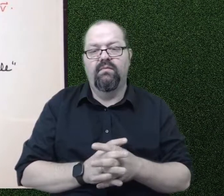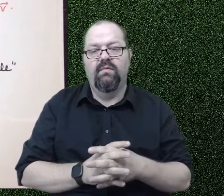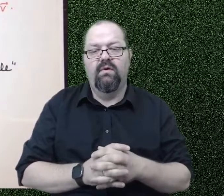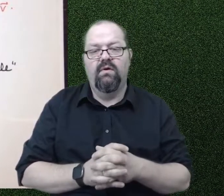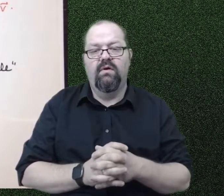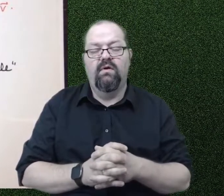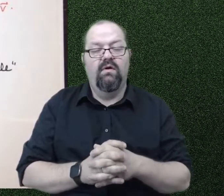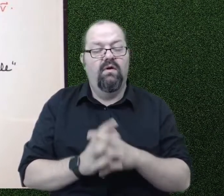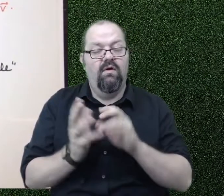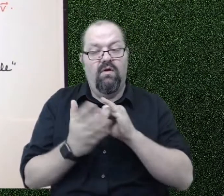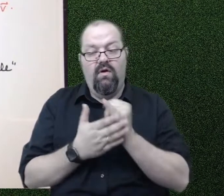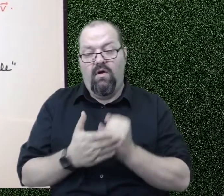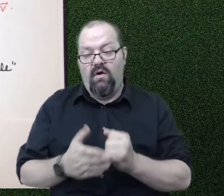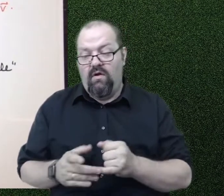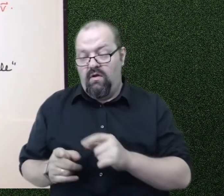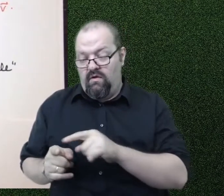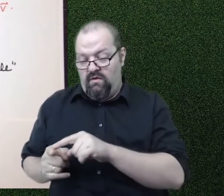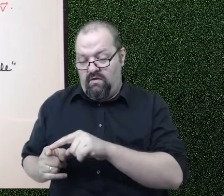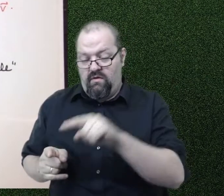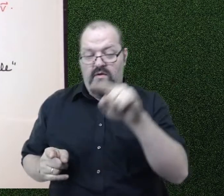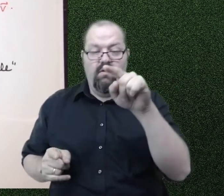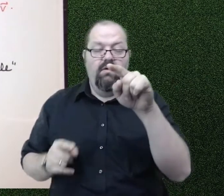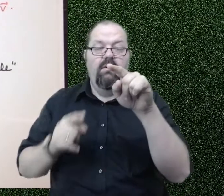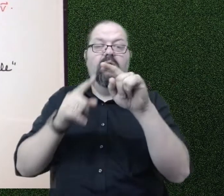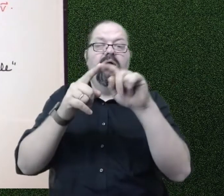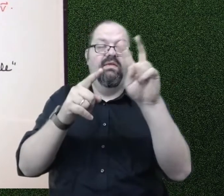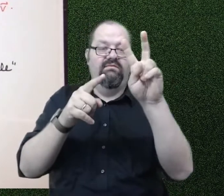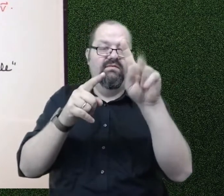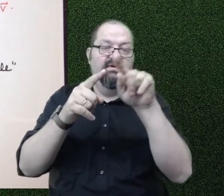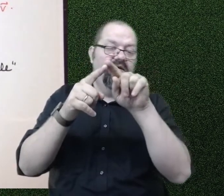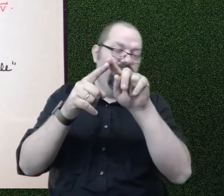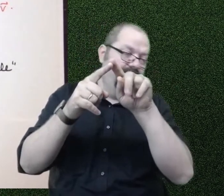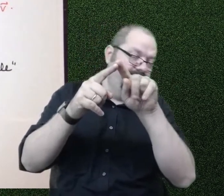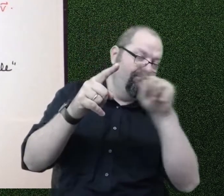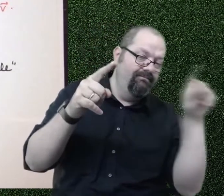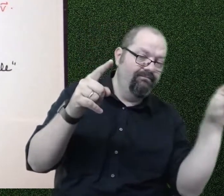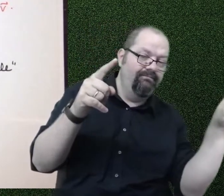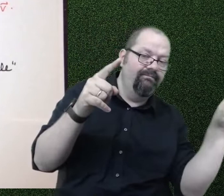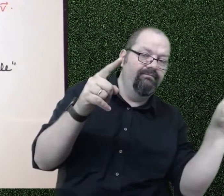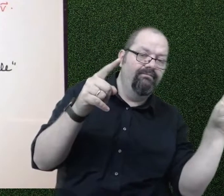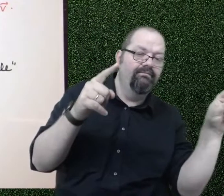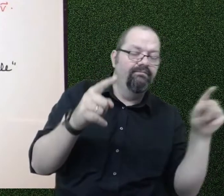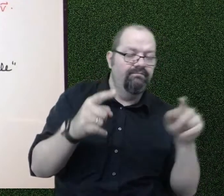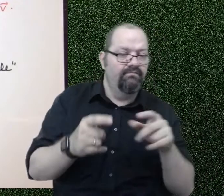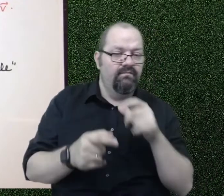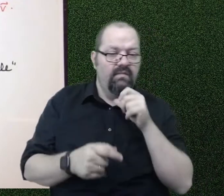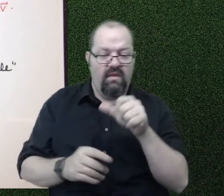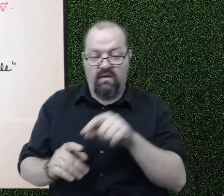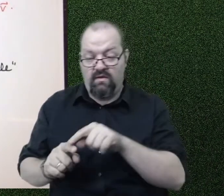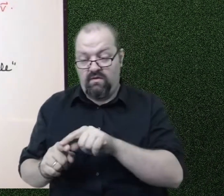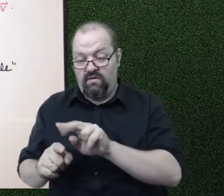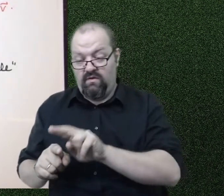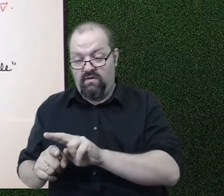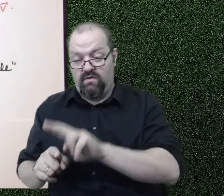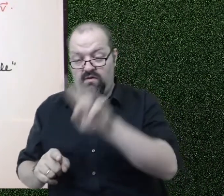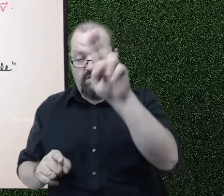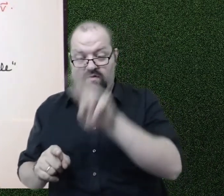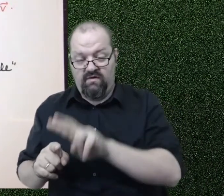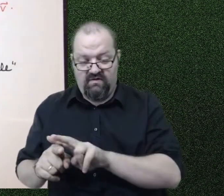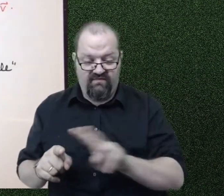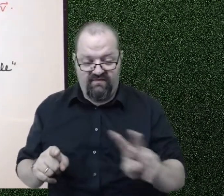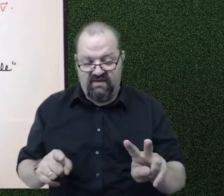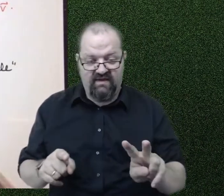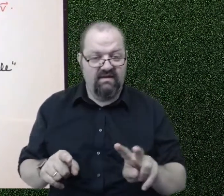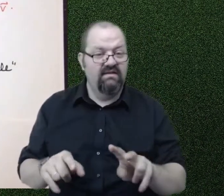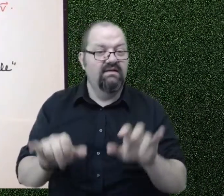start where we ended up, draw V, start where we started, end up where we ended up, that's U plus V.